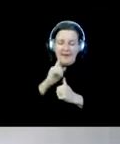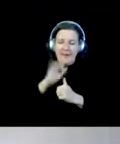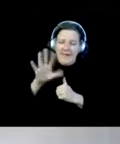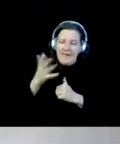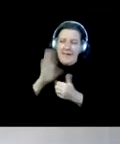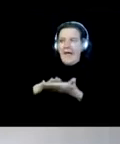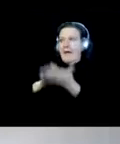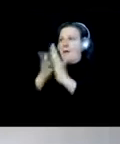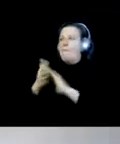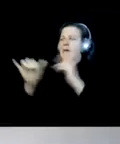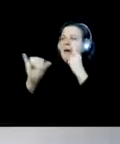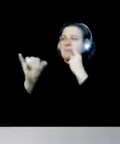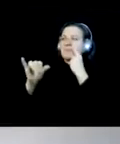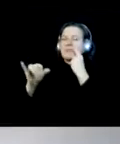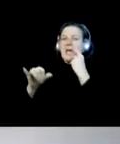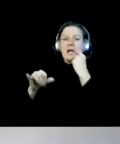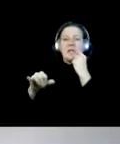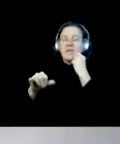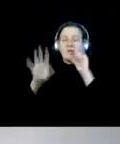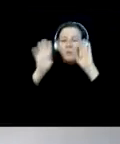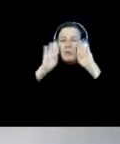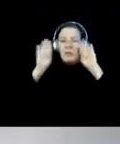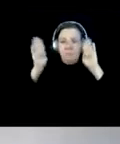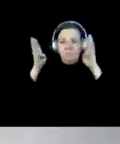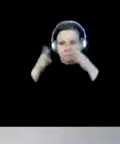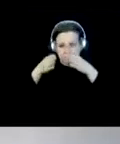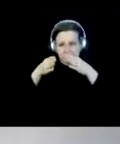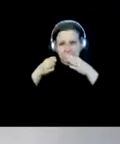like myopic exercise in